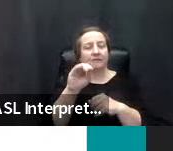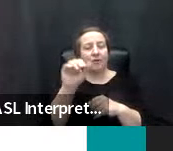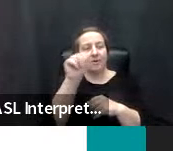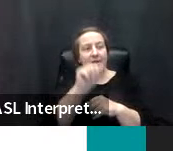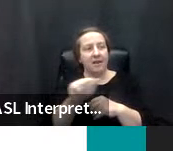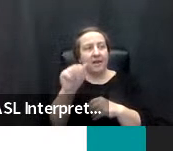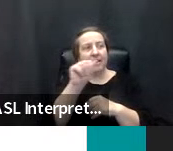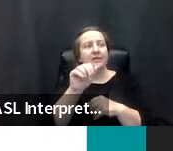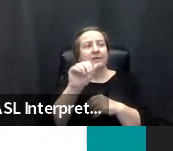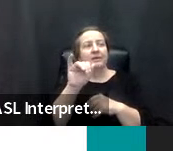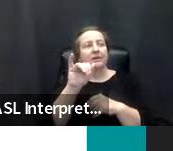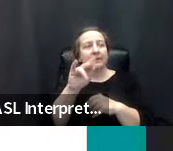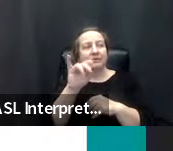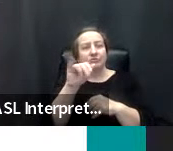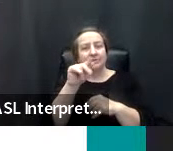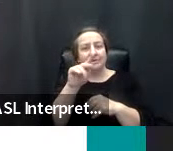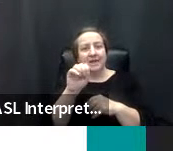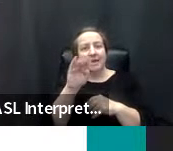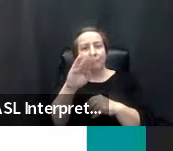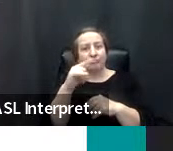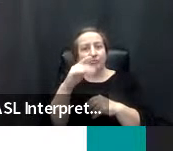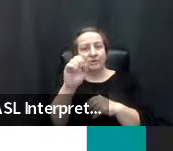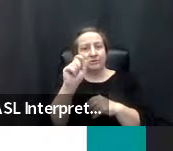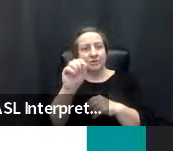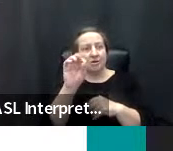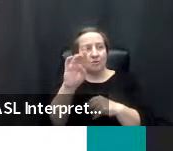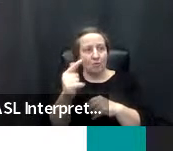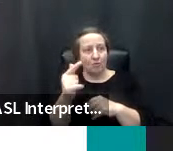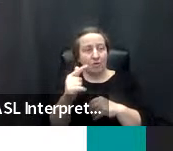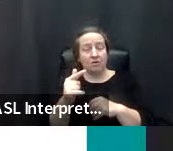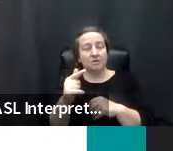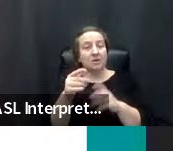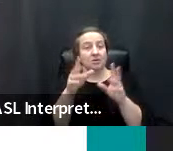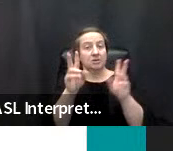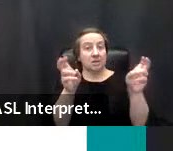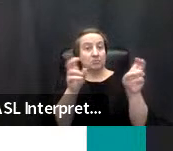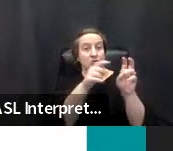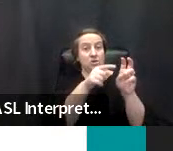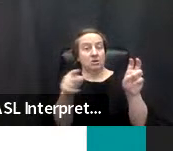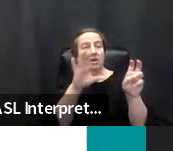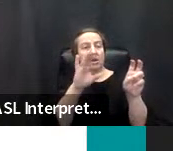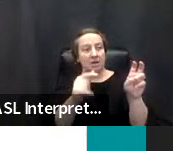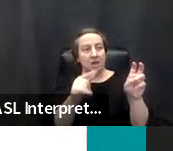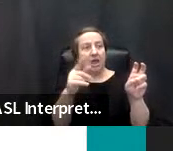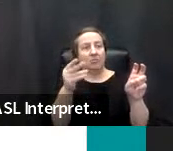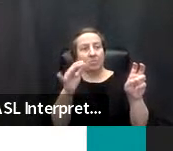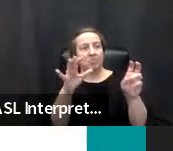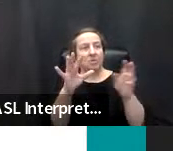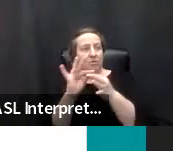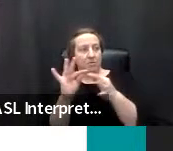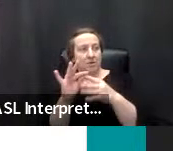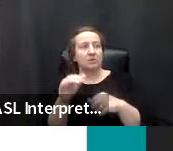info@interstatebridge.org with CAG Public Comment in the subject line. Again, you may call